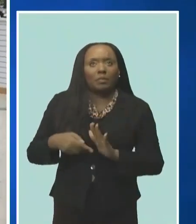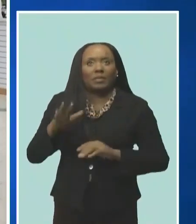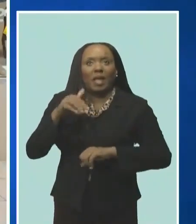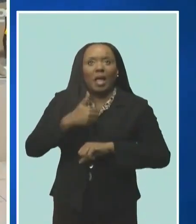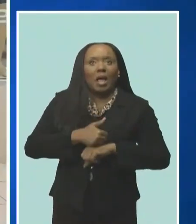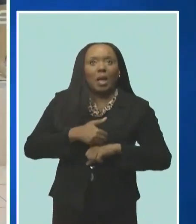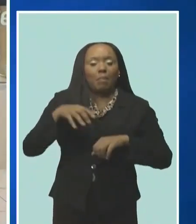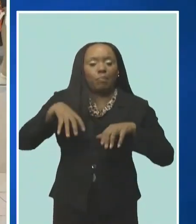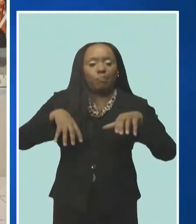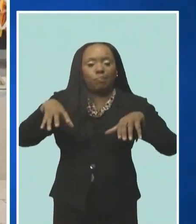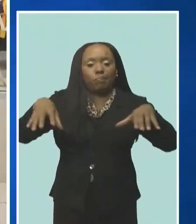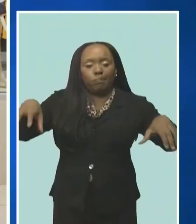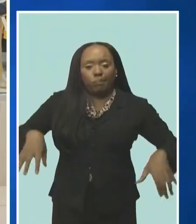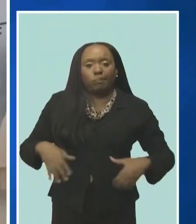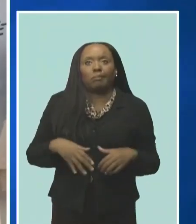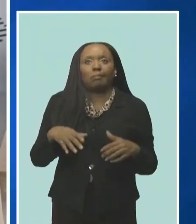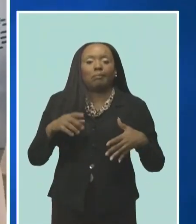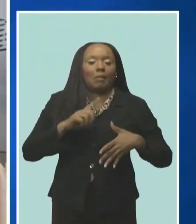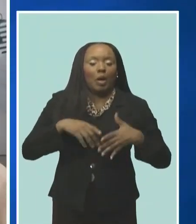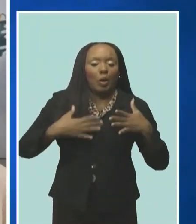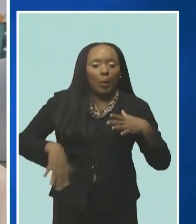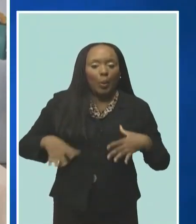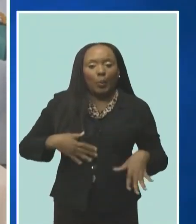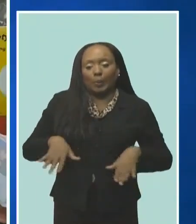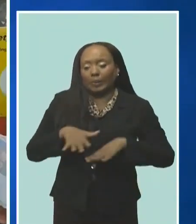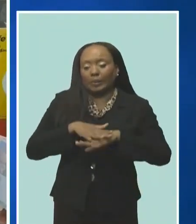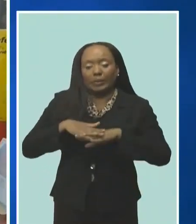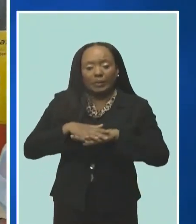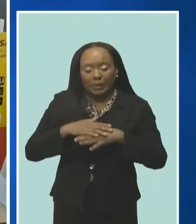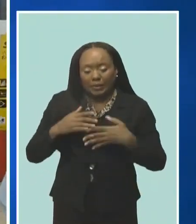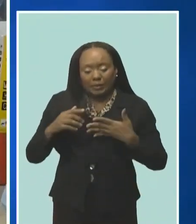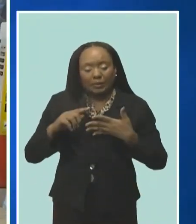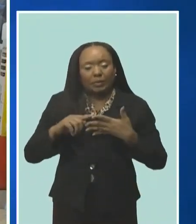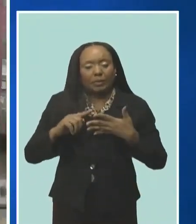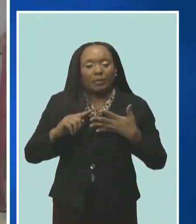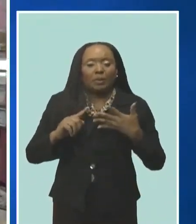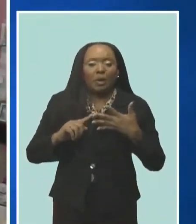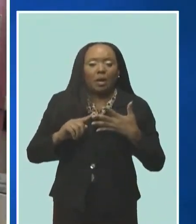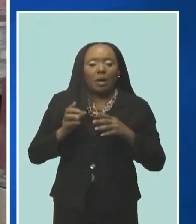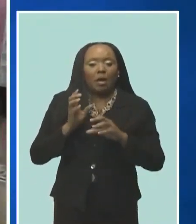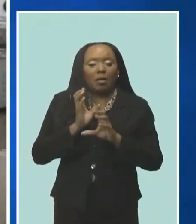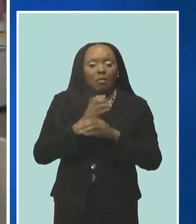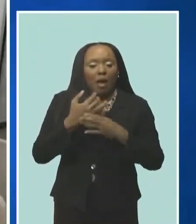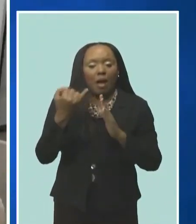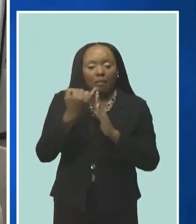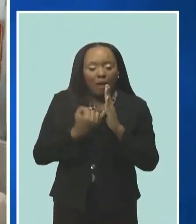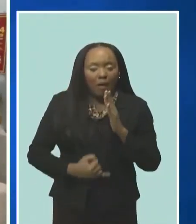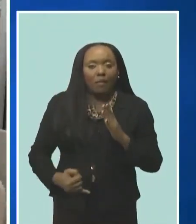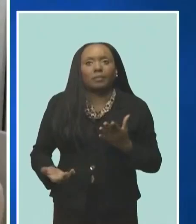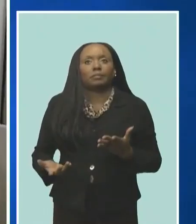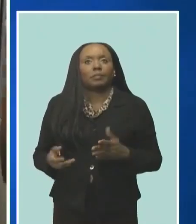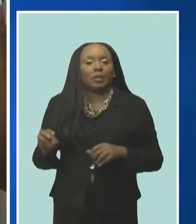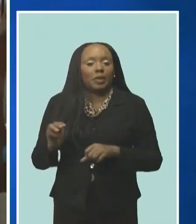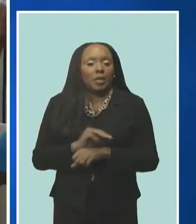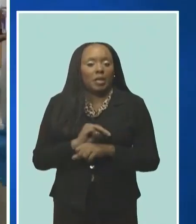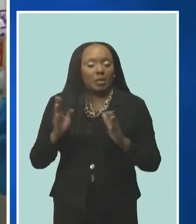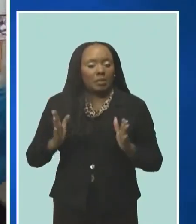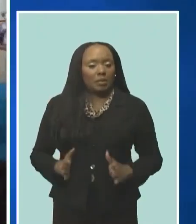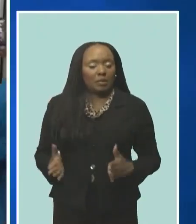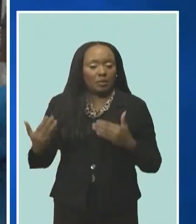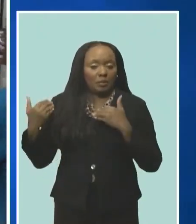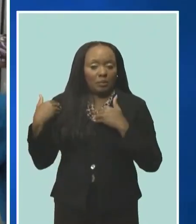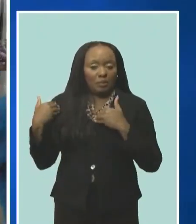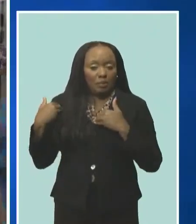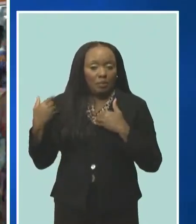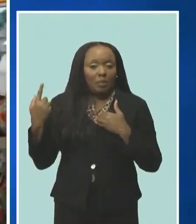displays included everything from clothing and skincare products to arts and crafts. Minister of Youth, Sports and Community Empowerment,